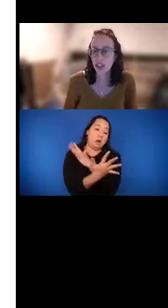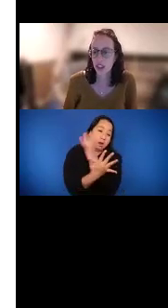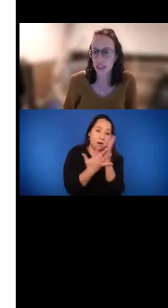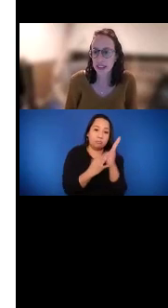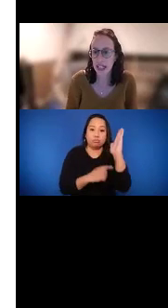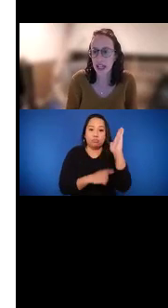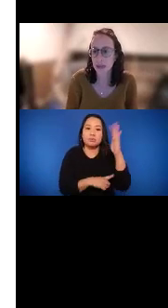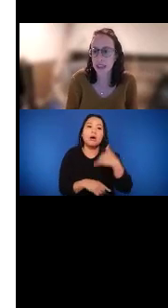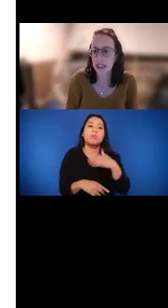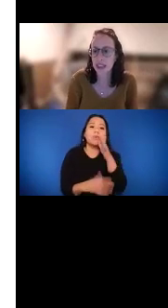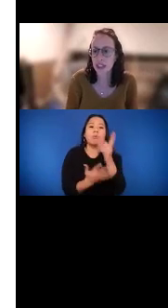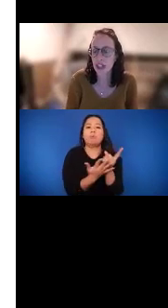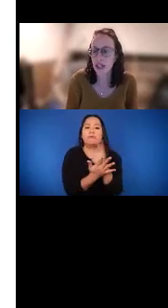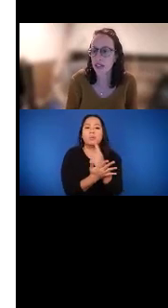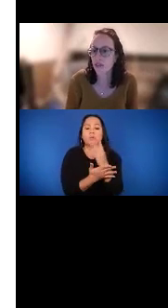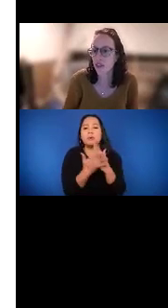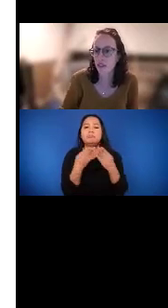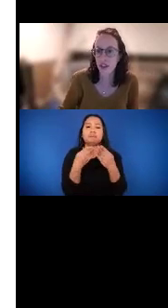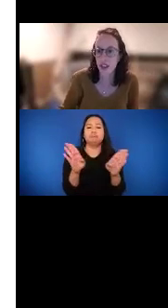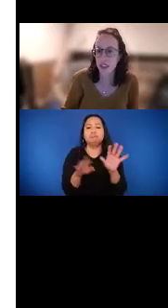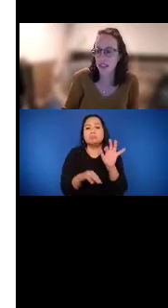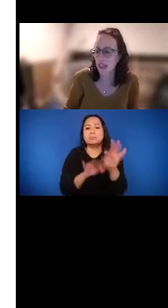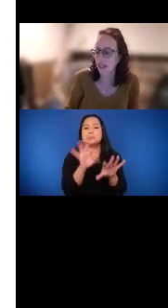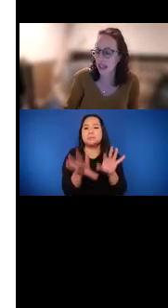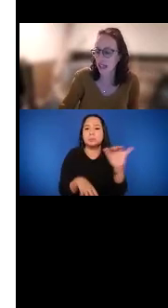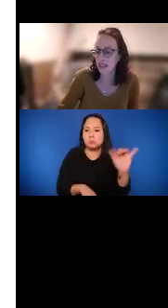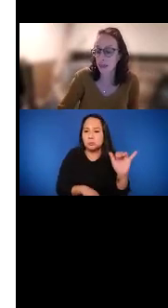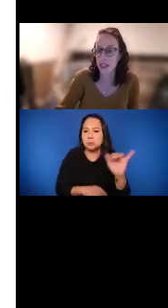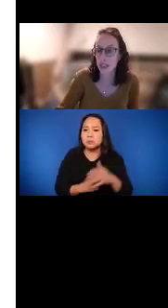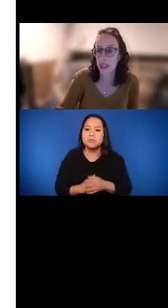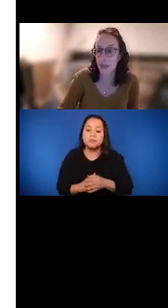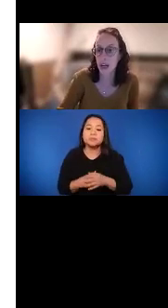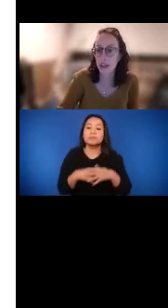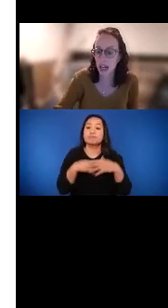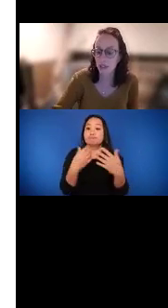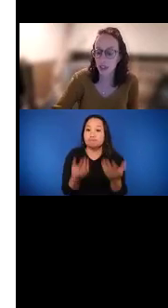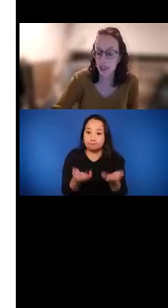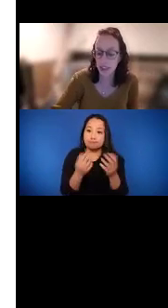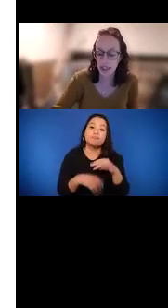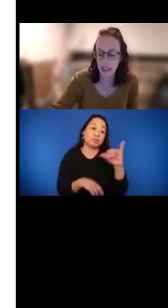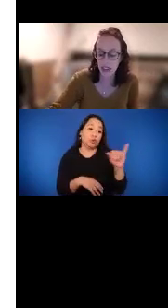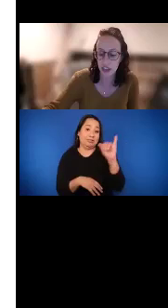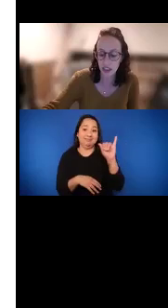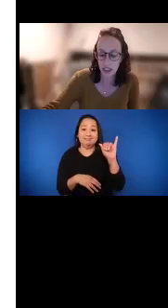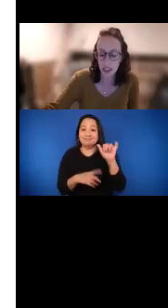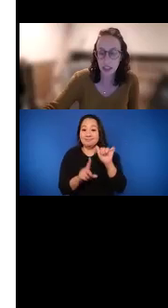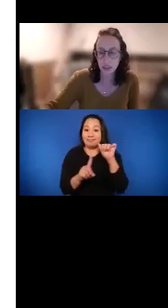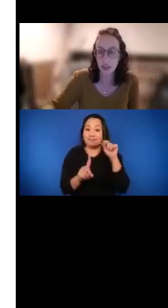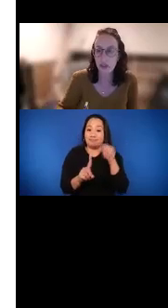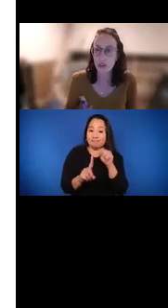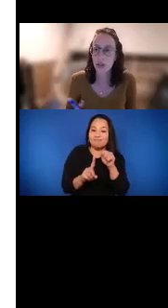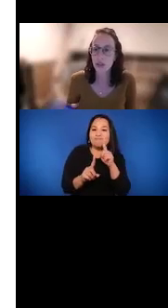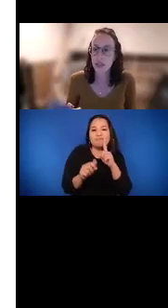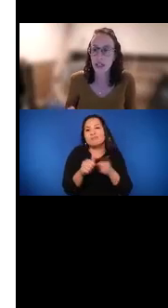So insurance scams, these are kind of the first that I typically hear about after a disaster.